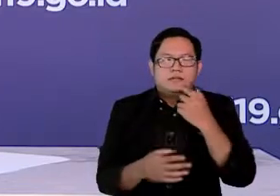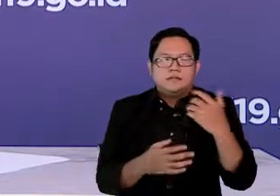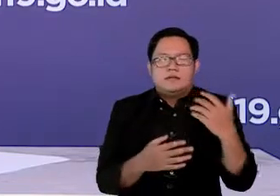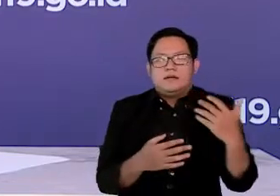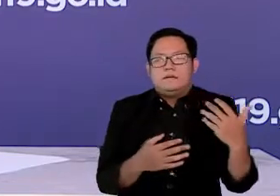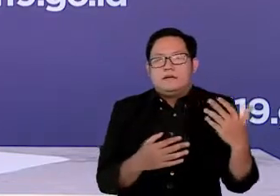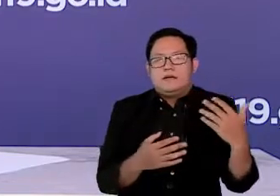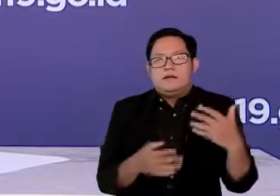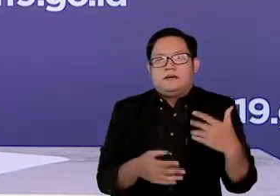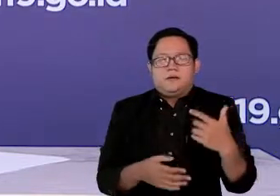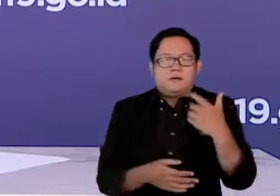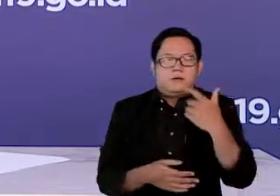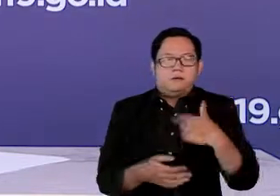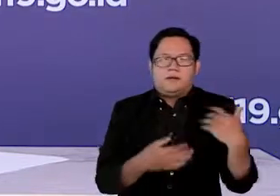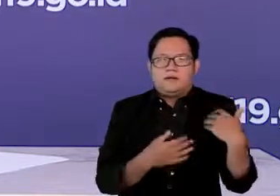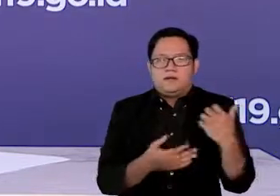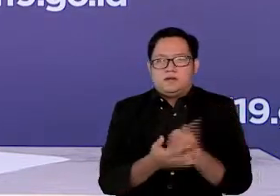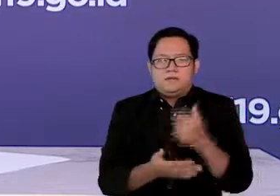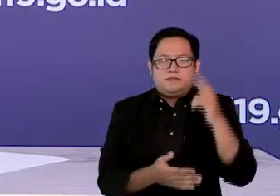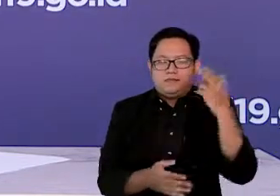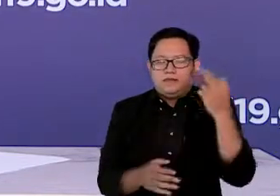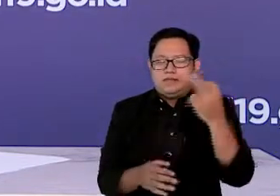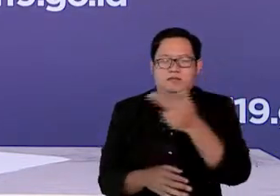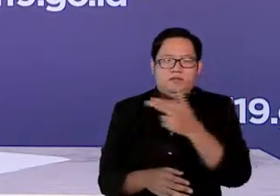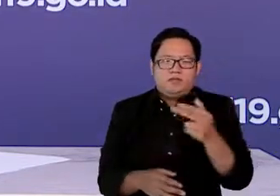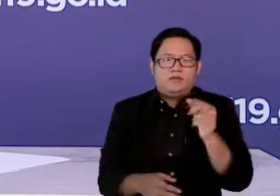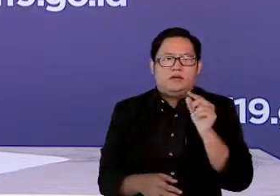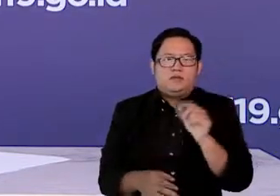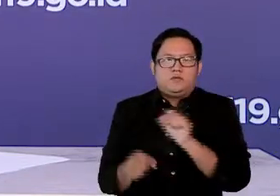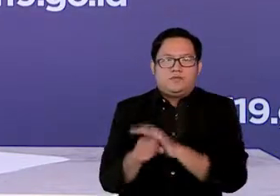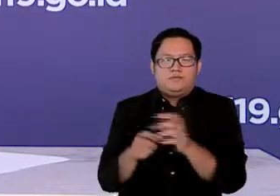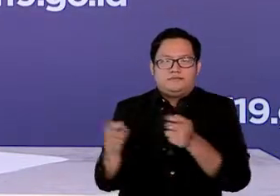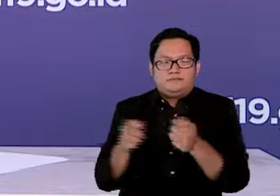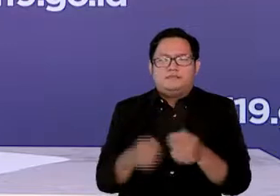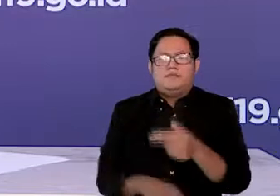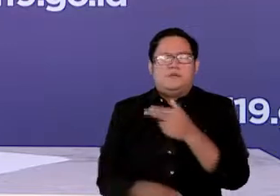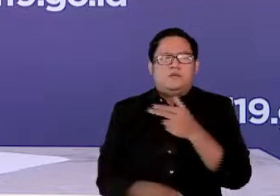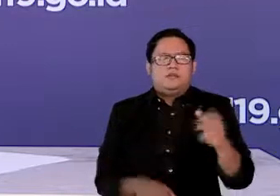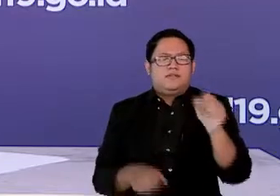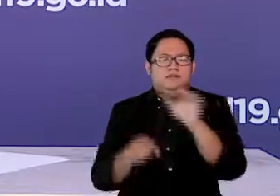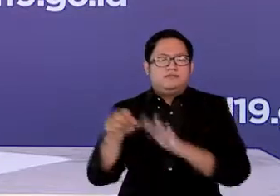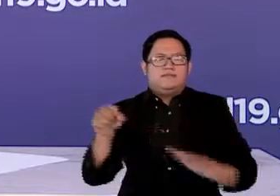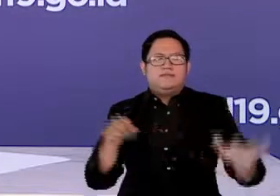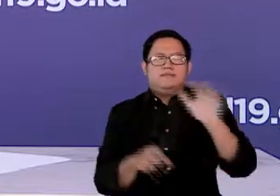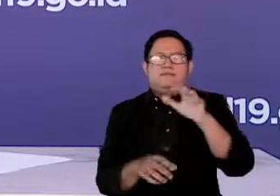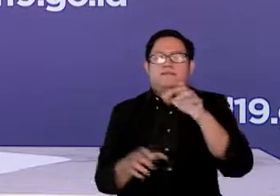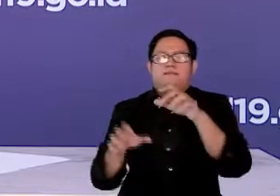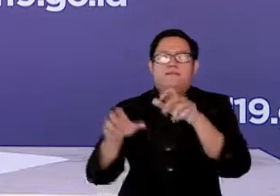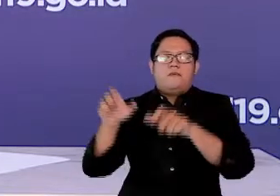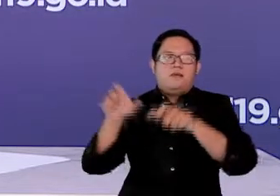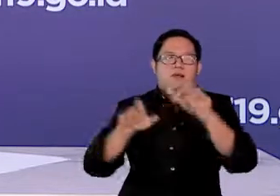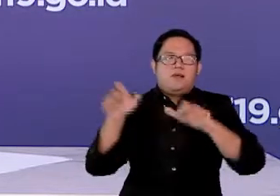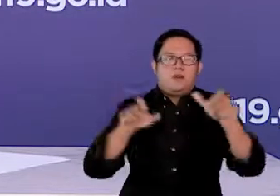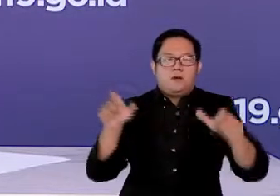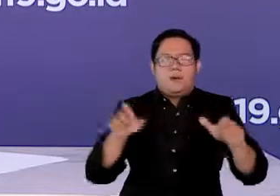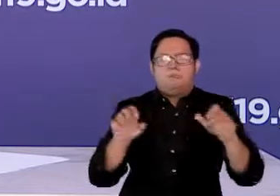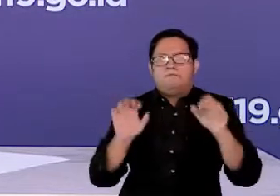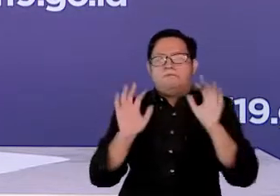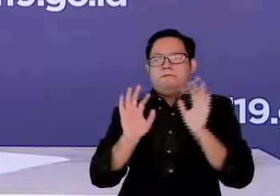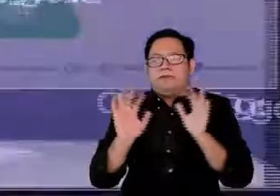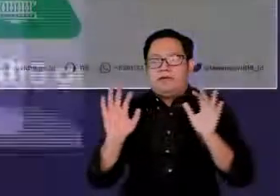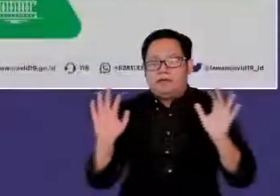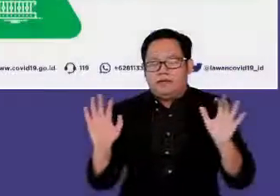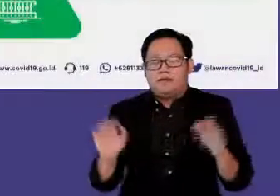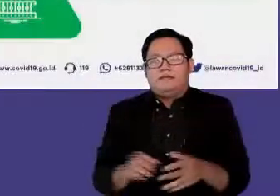is a large nation, and this is measured by the number of people in its area. 3.5% of the